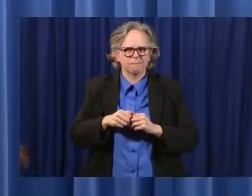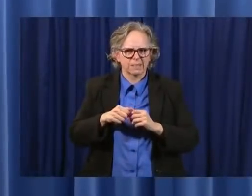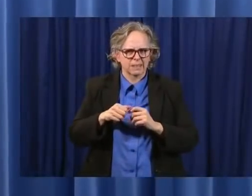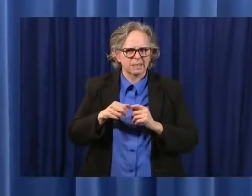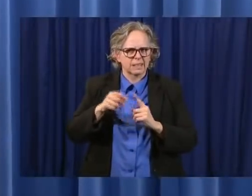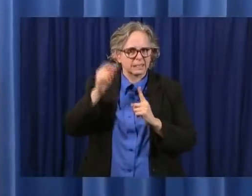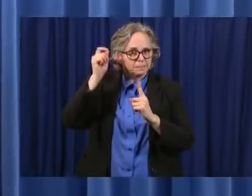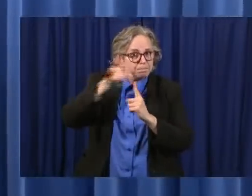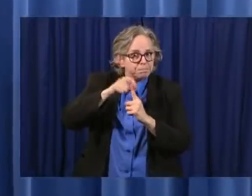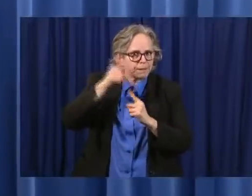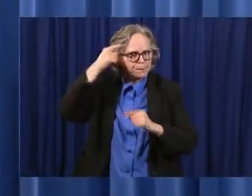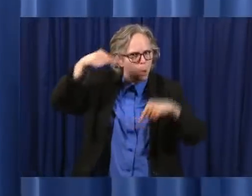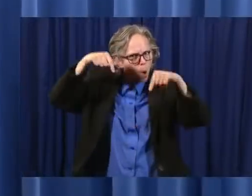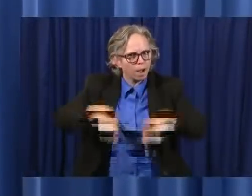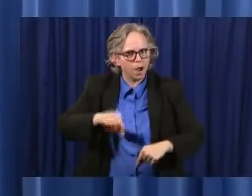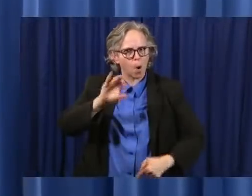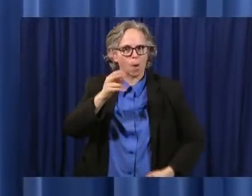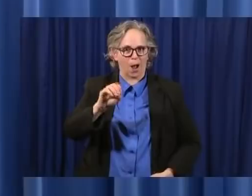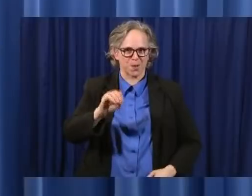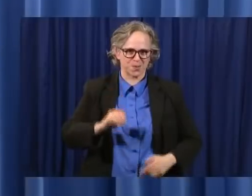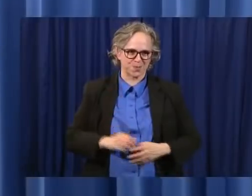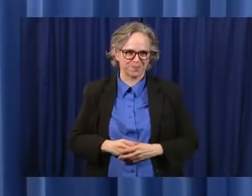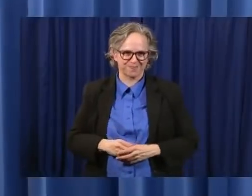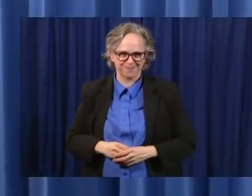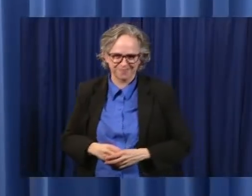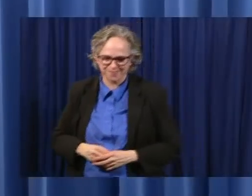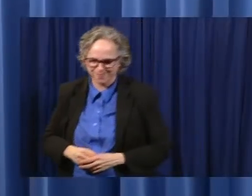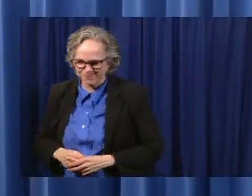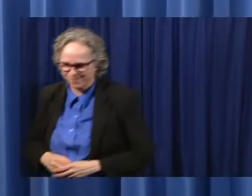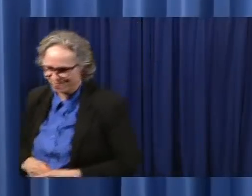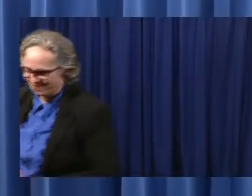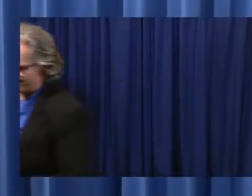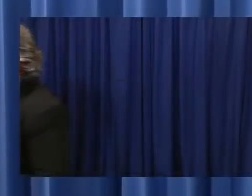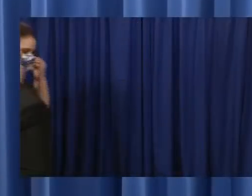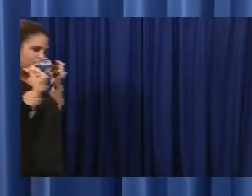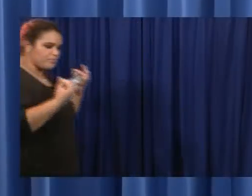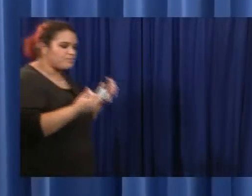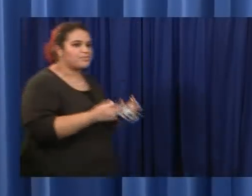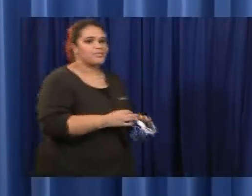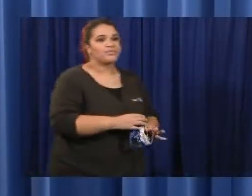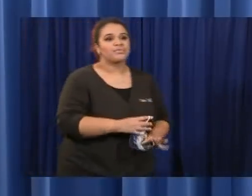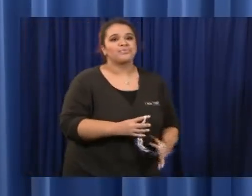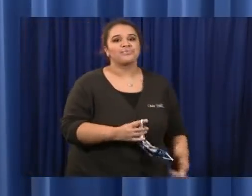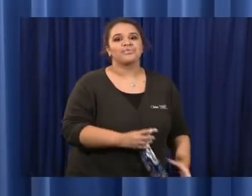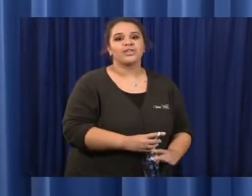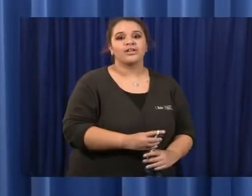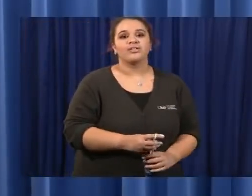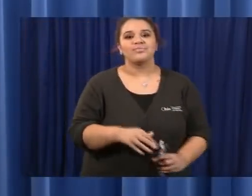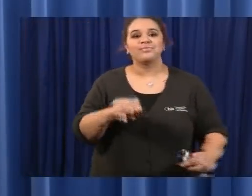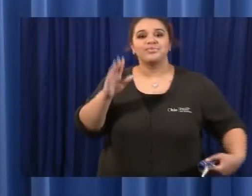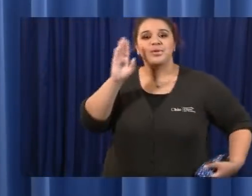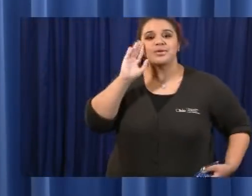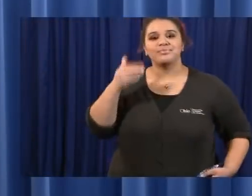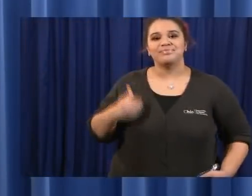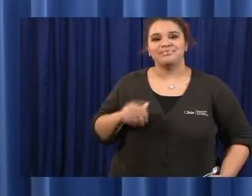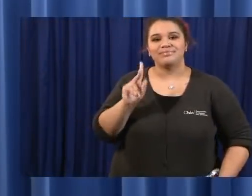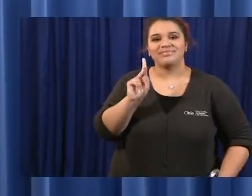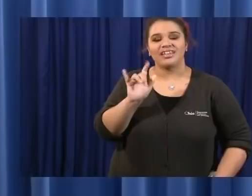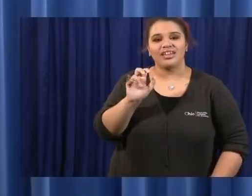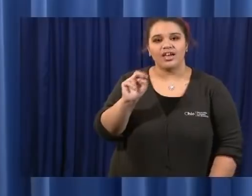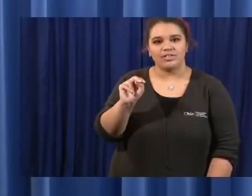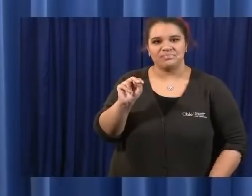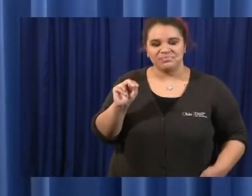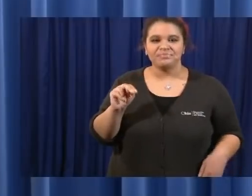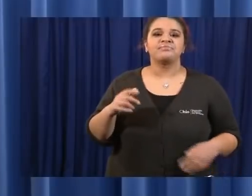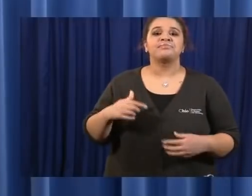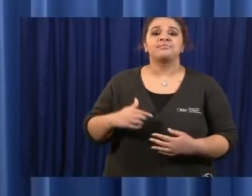Kevin Landers, WBNS 10 TV. My question is for the governor. Governor, there are some retail stores, including here in Columbus,